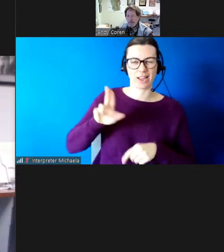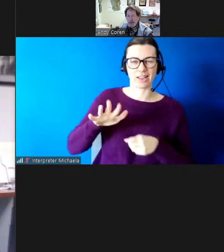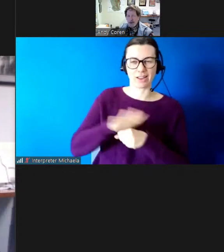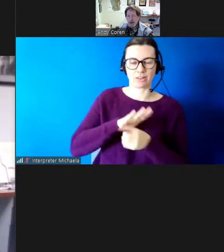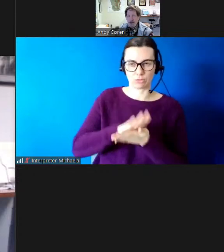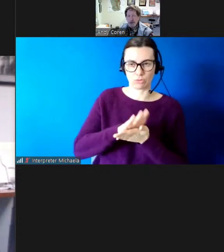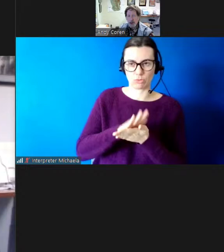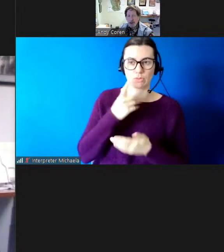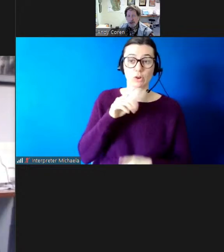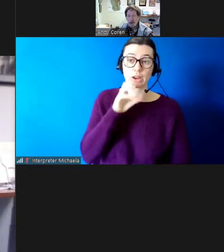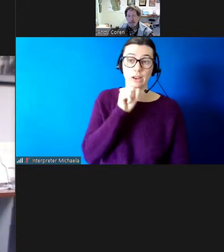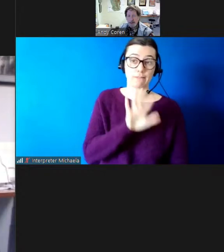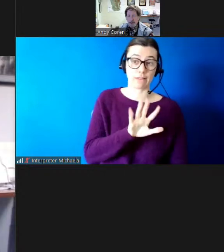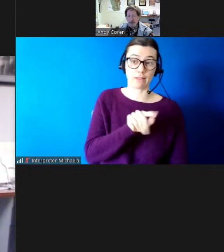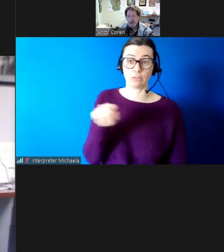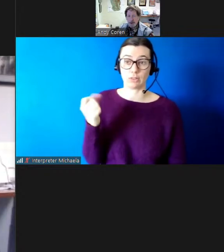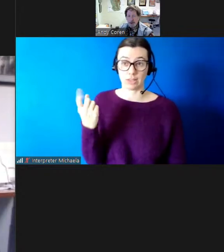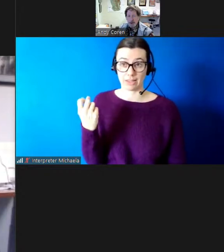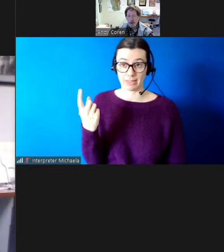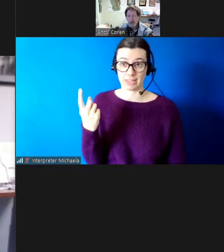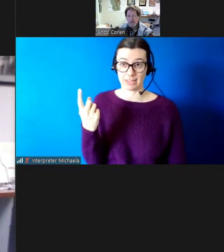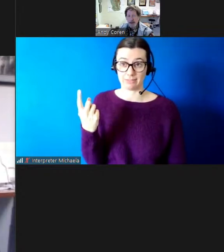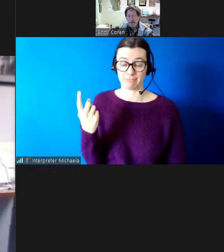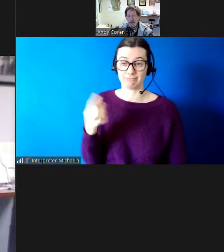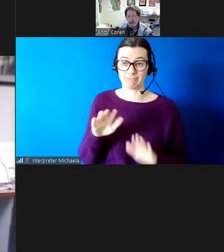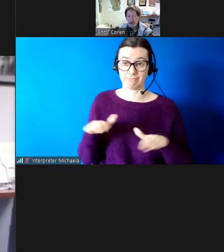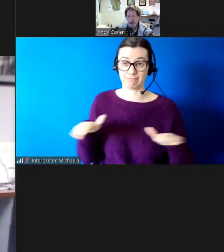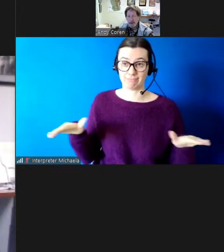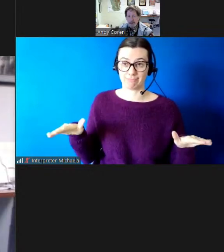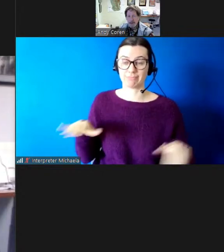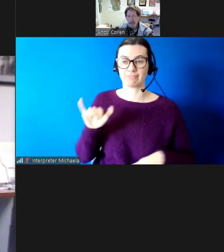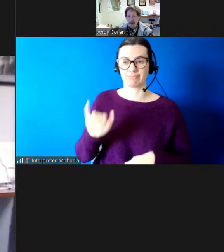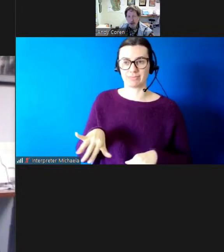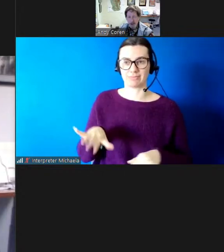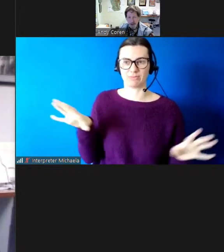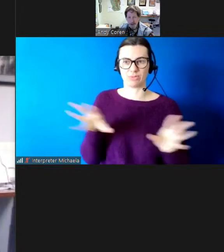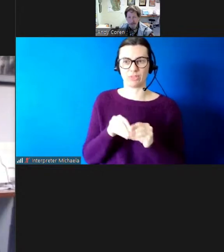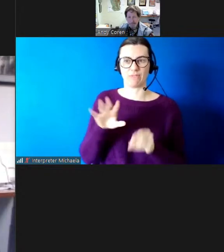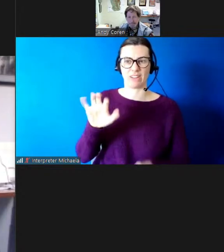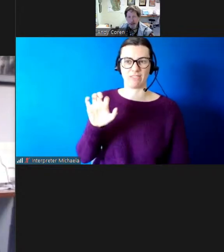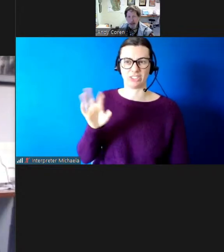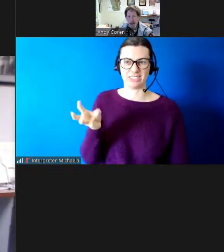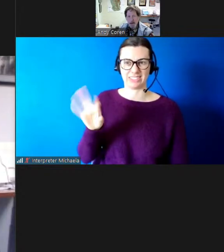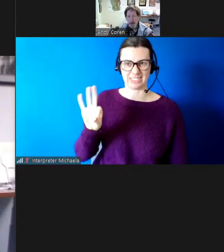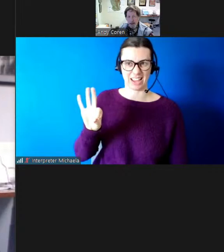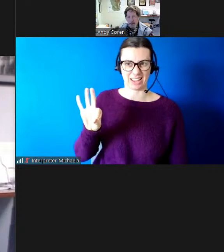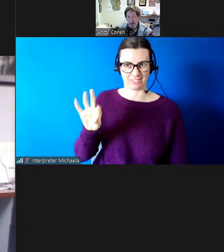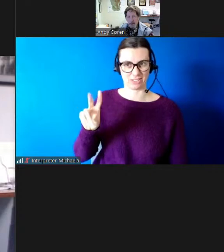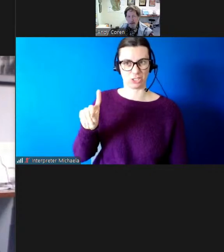to 11-year-olds, which administered a total of 569 doses.